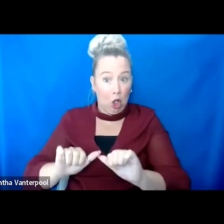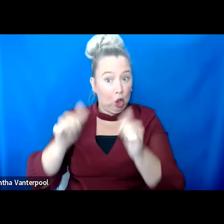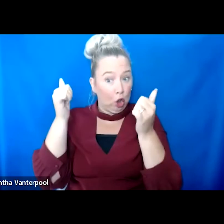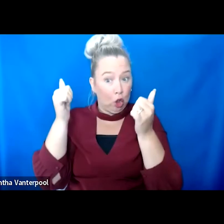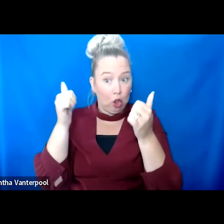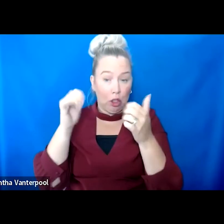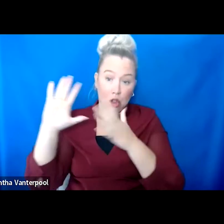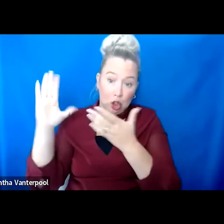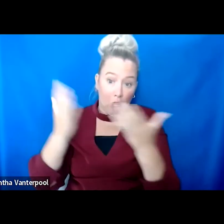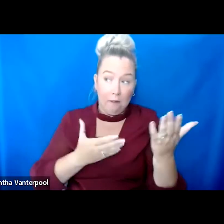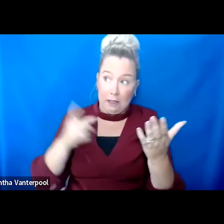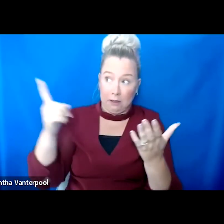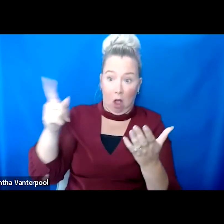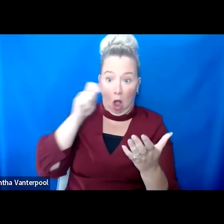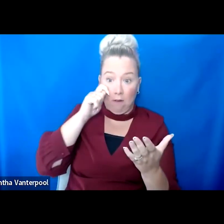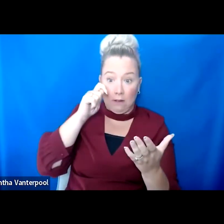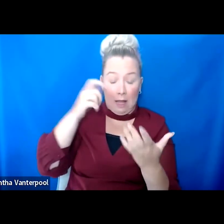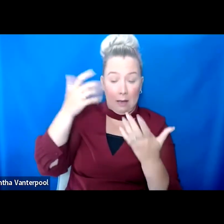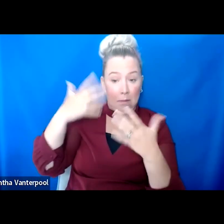and